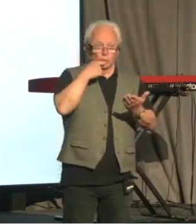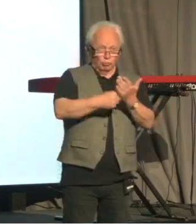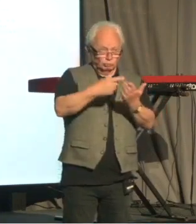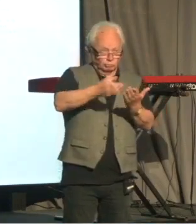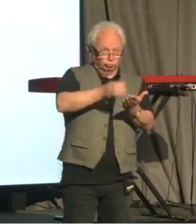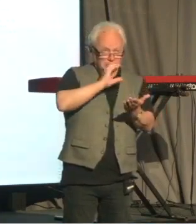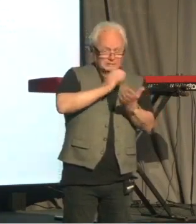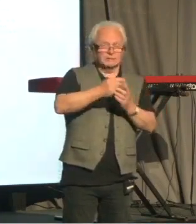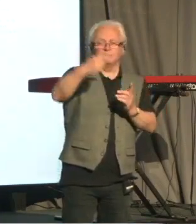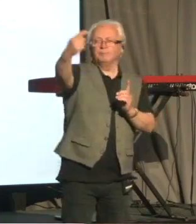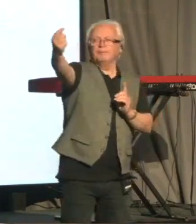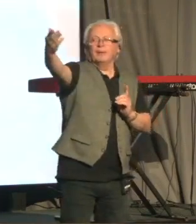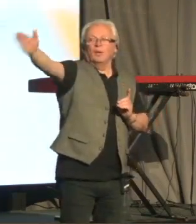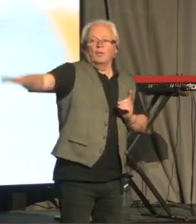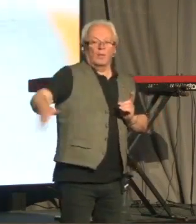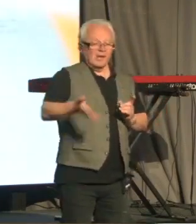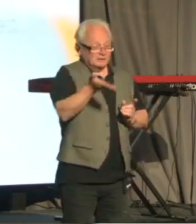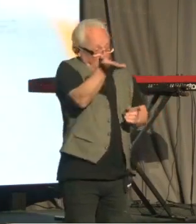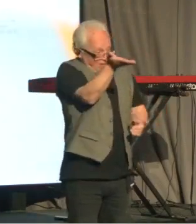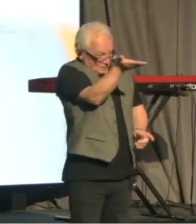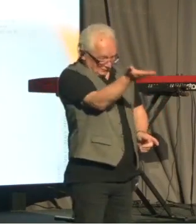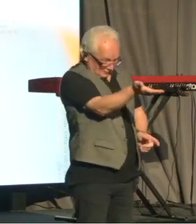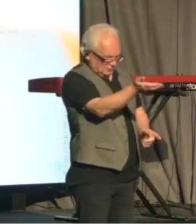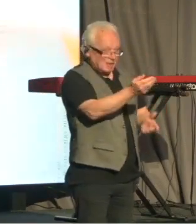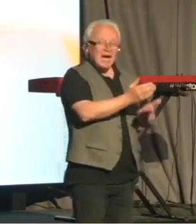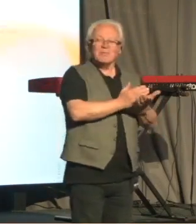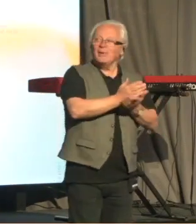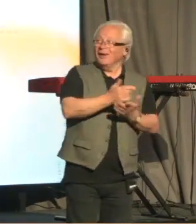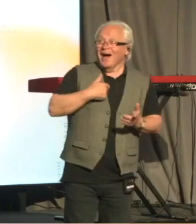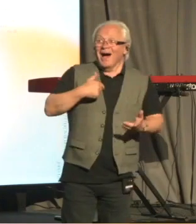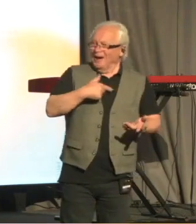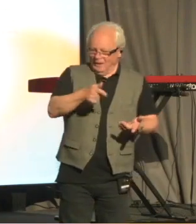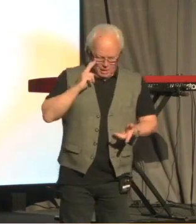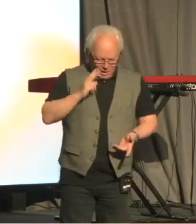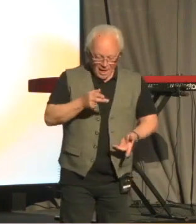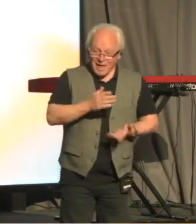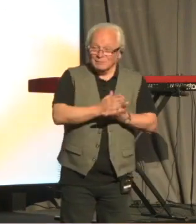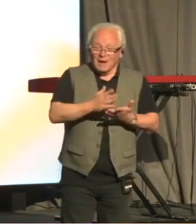of the table, and it's like, you go mad for it. You're like, bread. But then